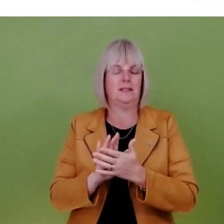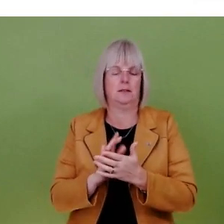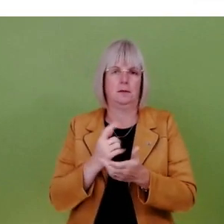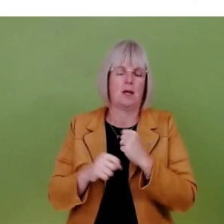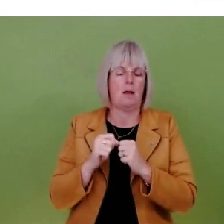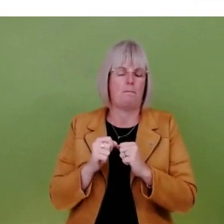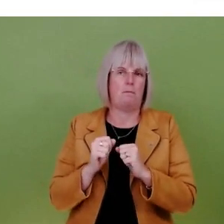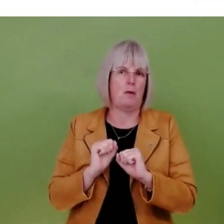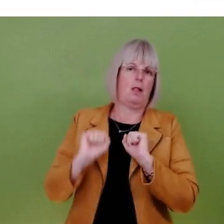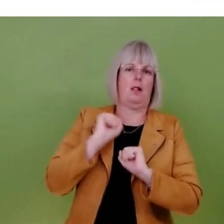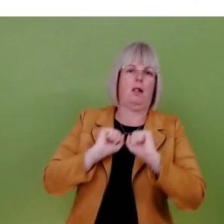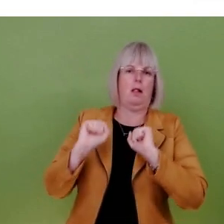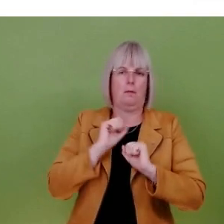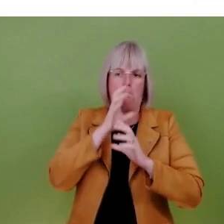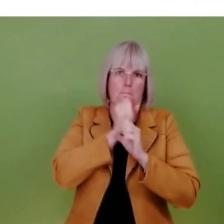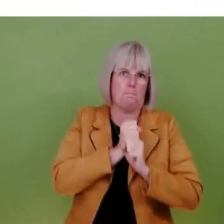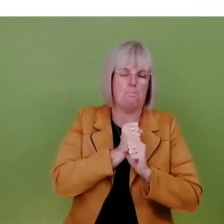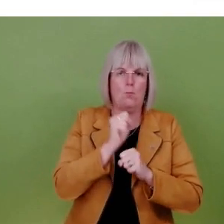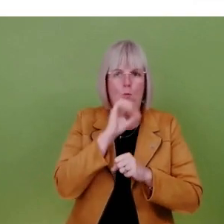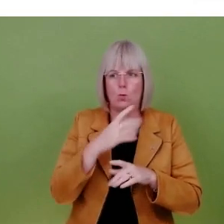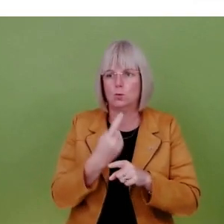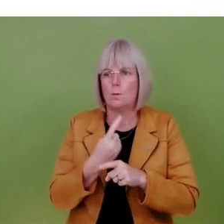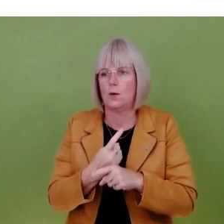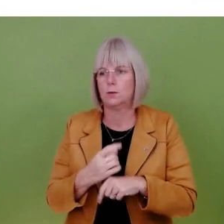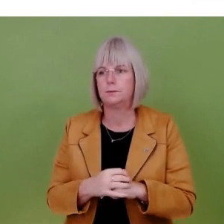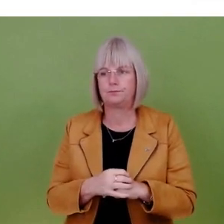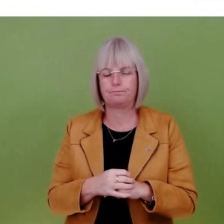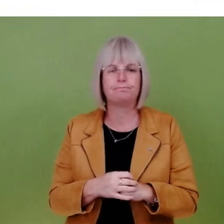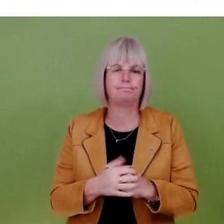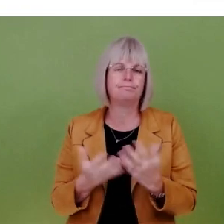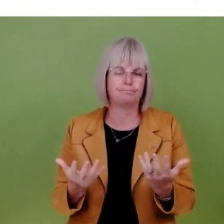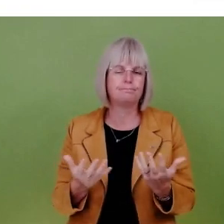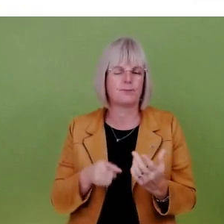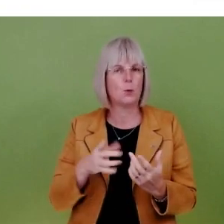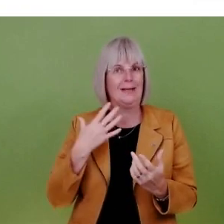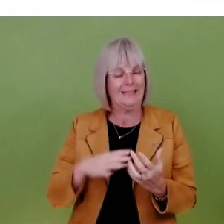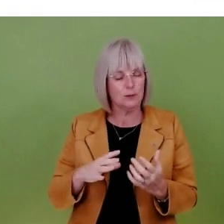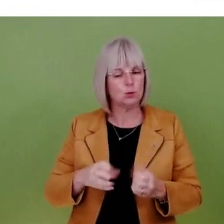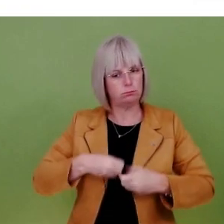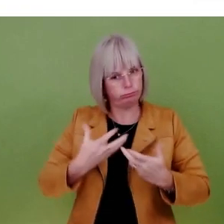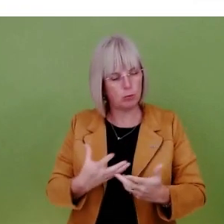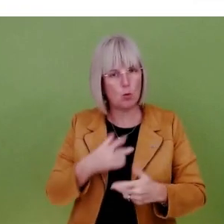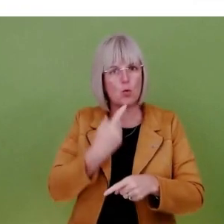passionate about supporting people to have those difficult conversations, become comfortable talking about the uncomfortable.